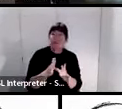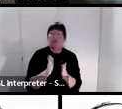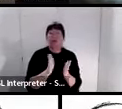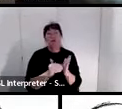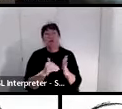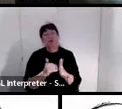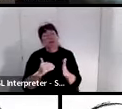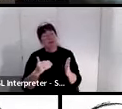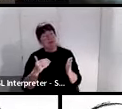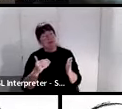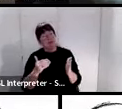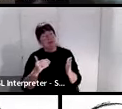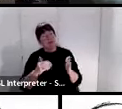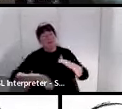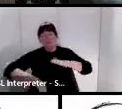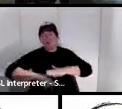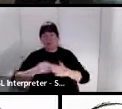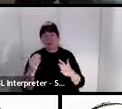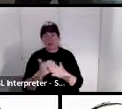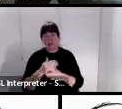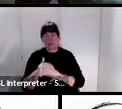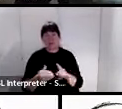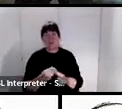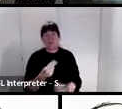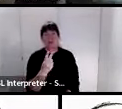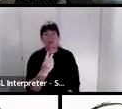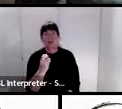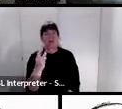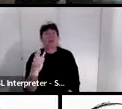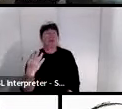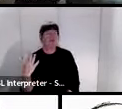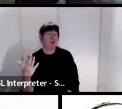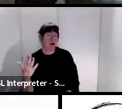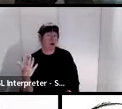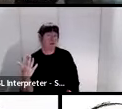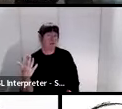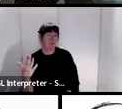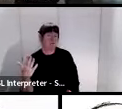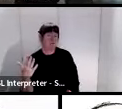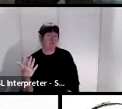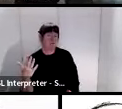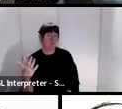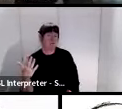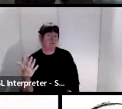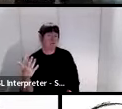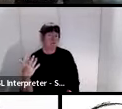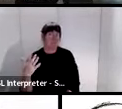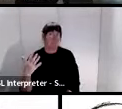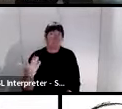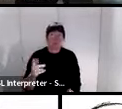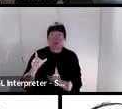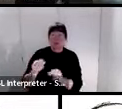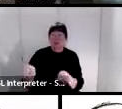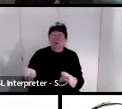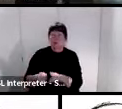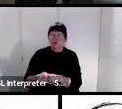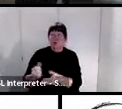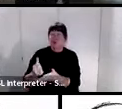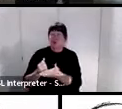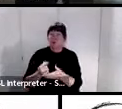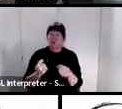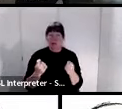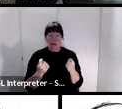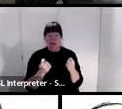accessible by 2035. I'm wondering whether you also support a change to have